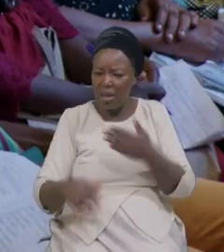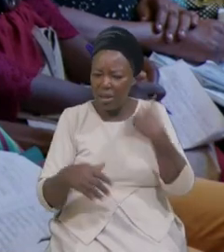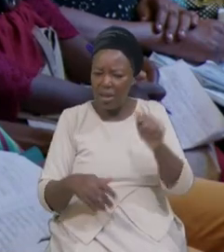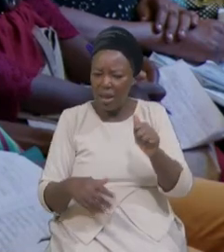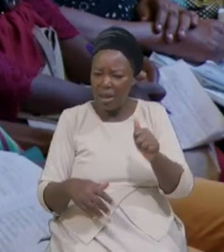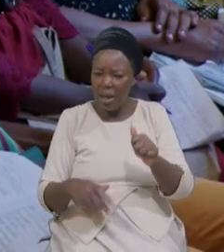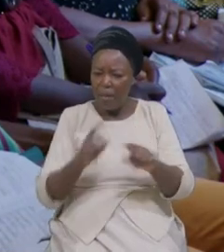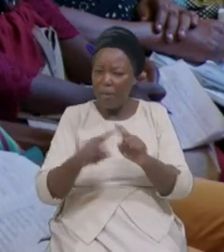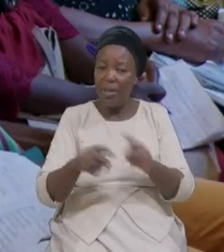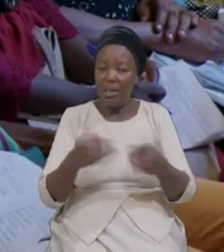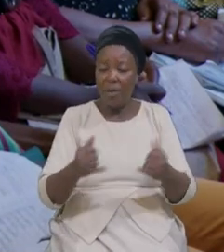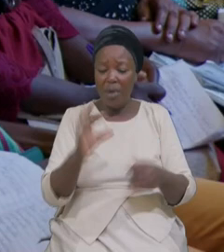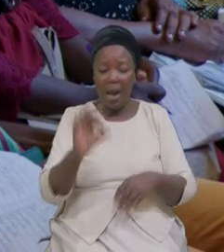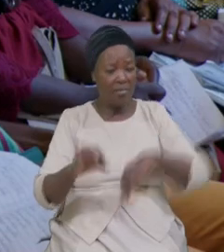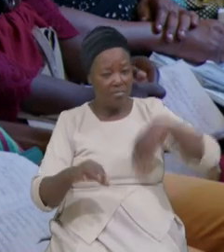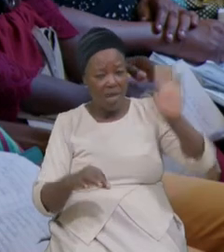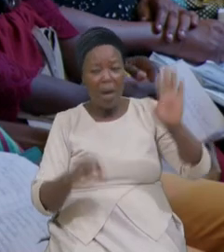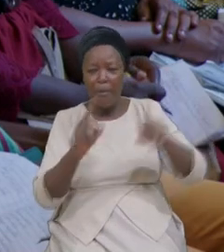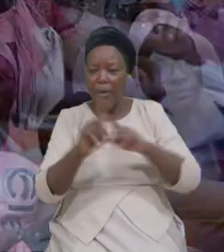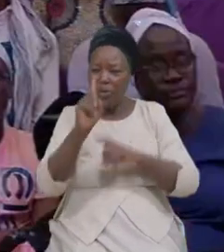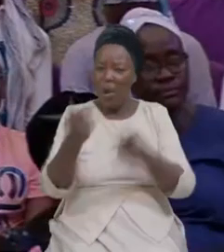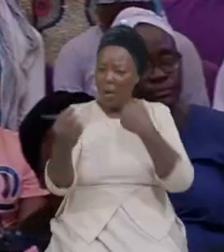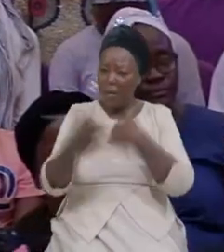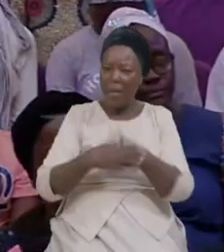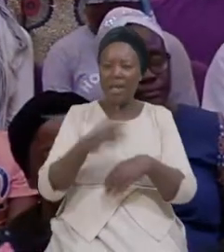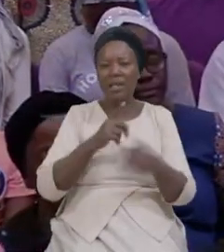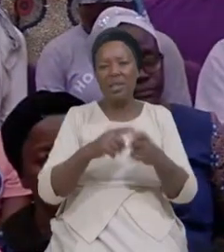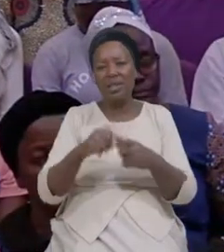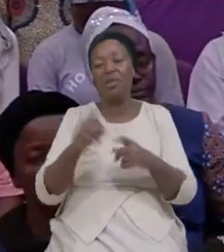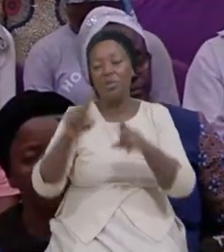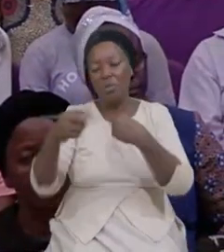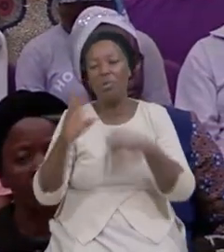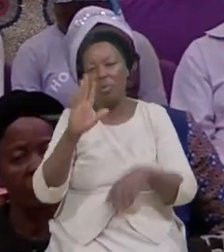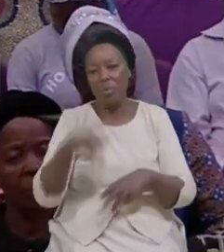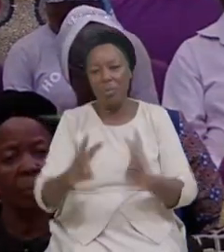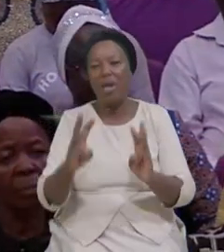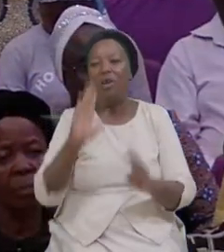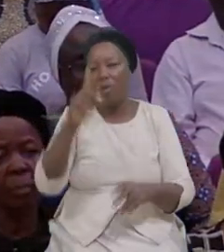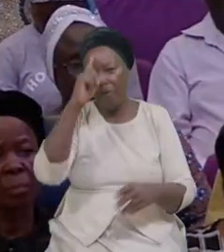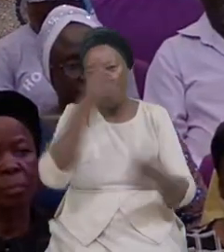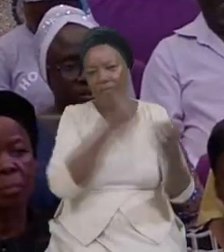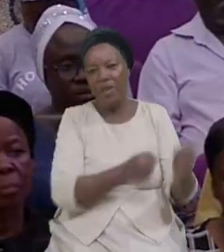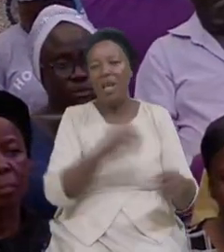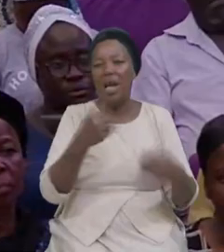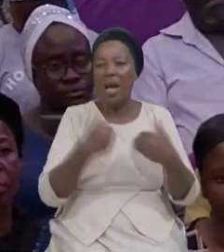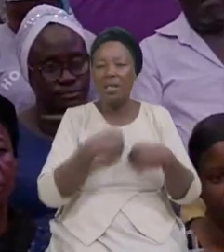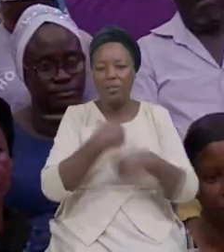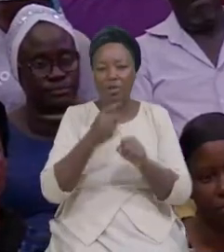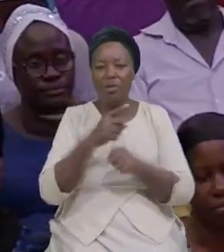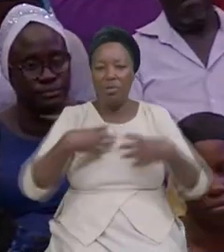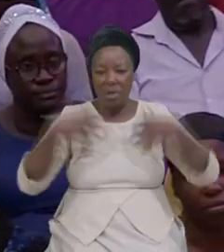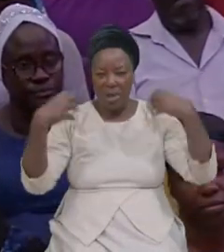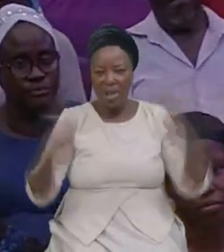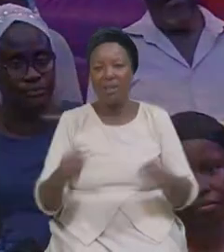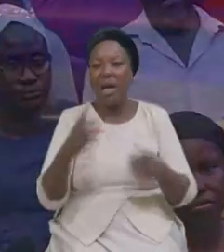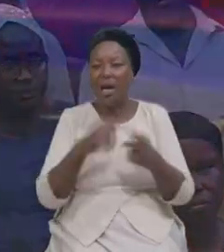9? Except this Samaritan. He said, go thy way, thy faith has made thee whole. Remember,